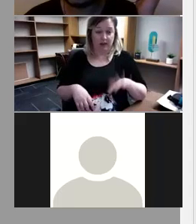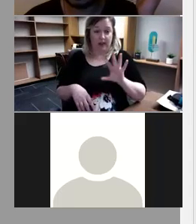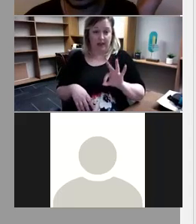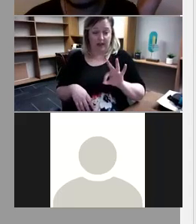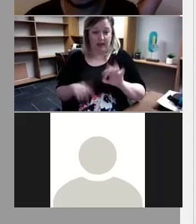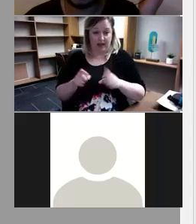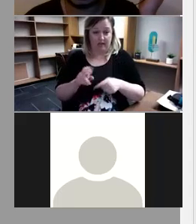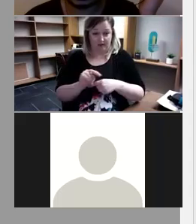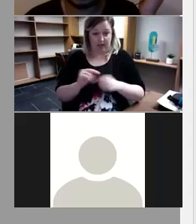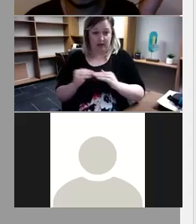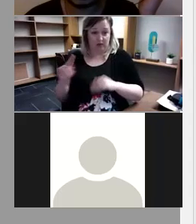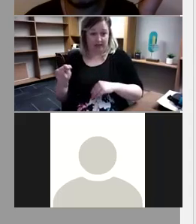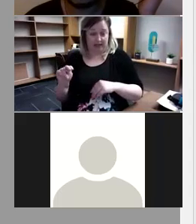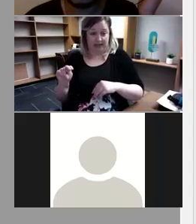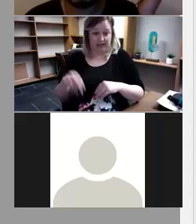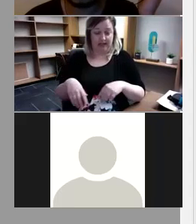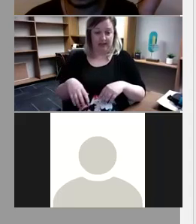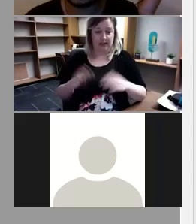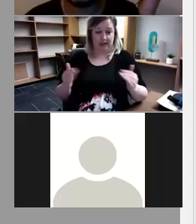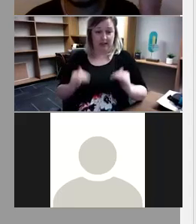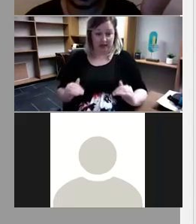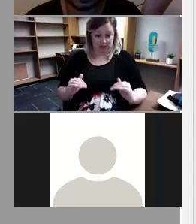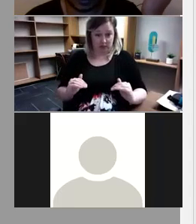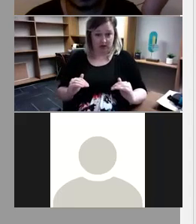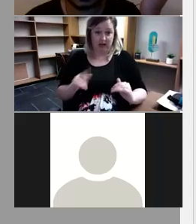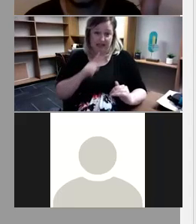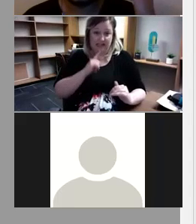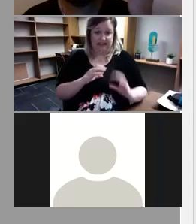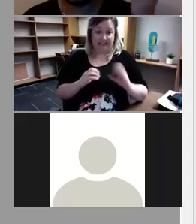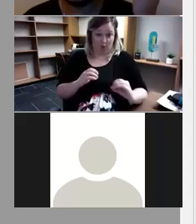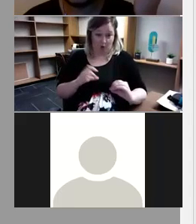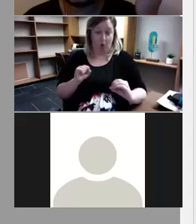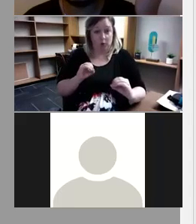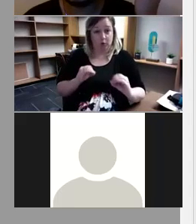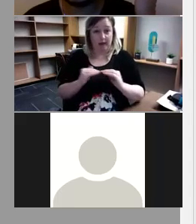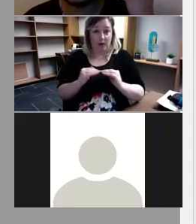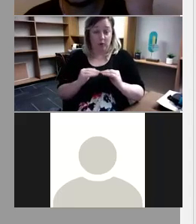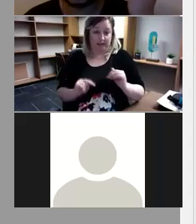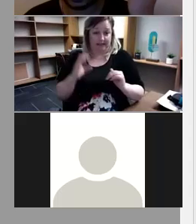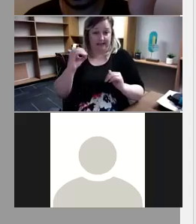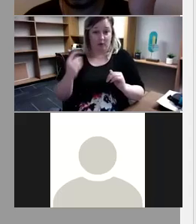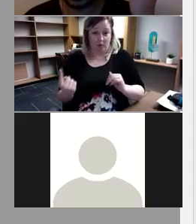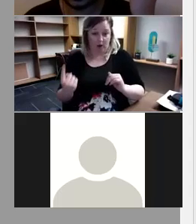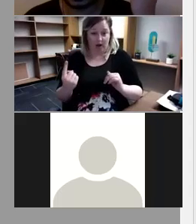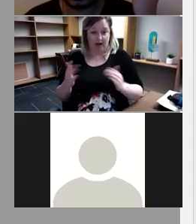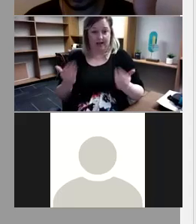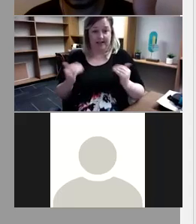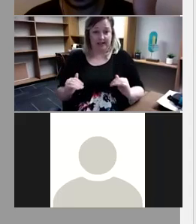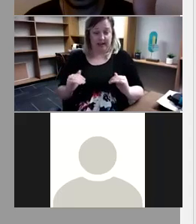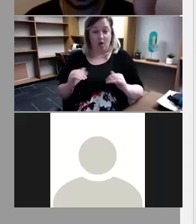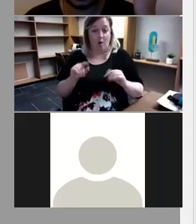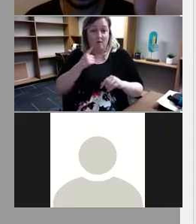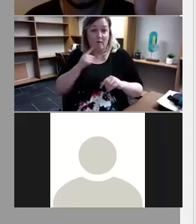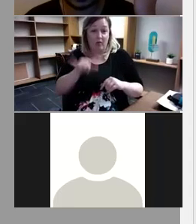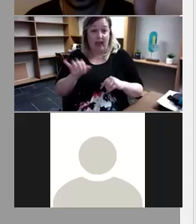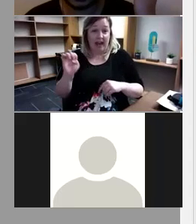log base 2, 1 is going to be 0. So we have n raised to the power of 0 is 1. Epsilon here can be considered as 1 because we want to